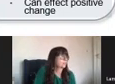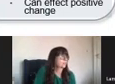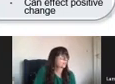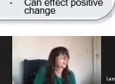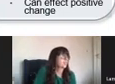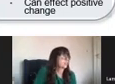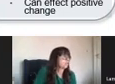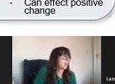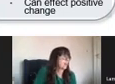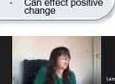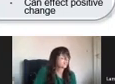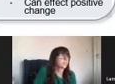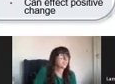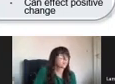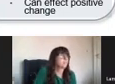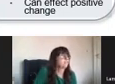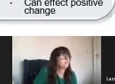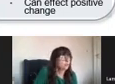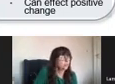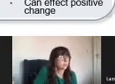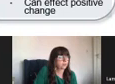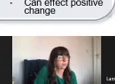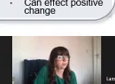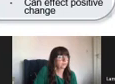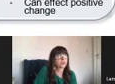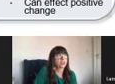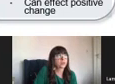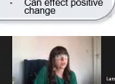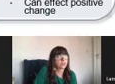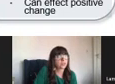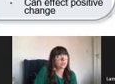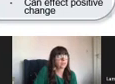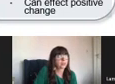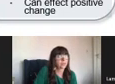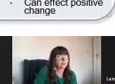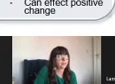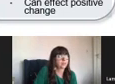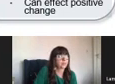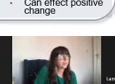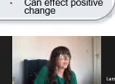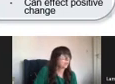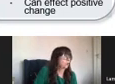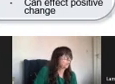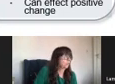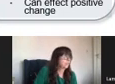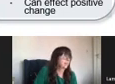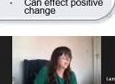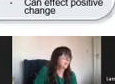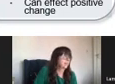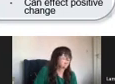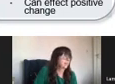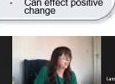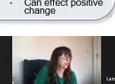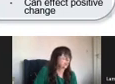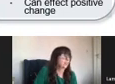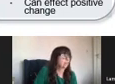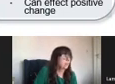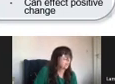no direct system of enforcement, which I will go into a little bit later. Now, obviously,